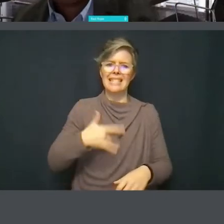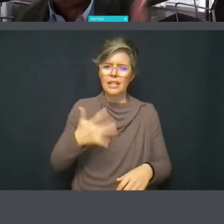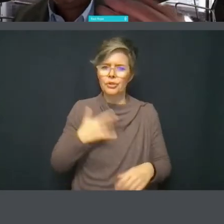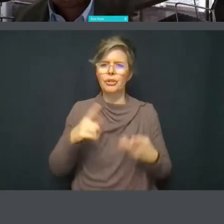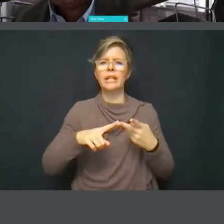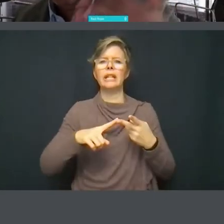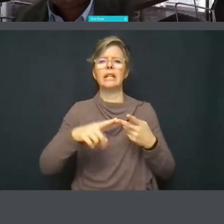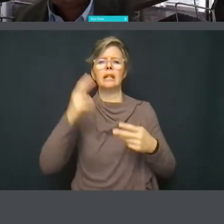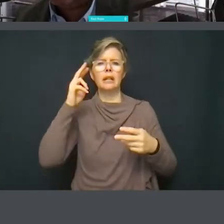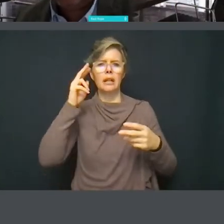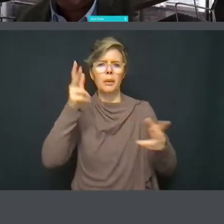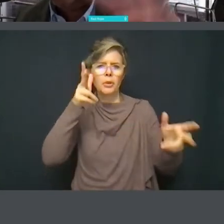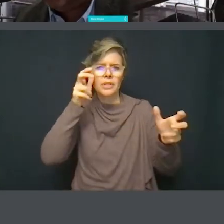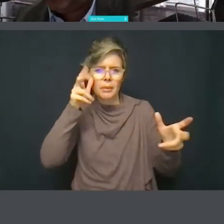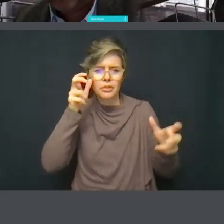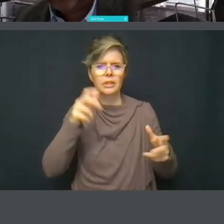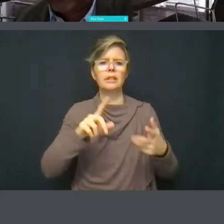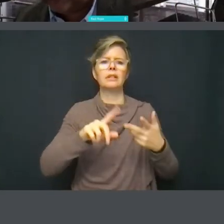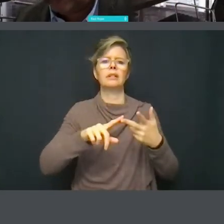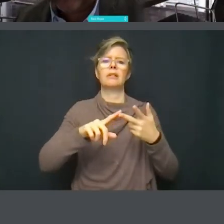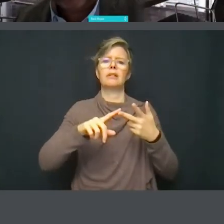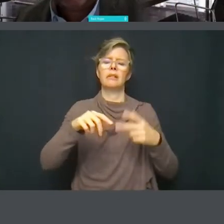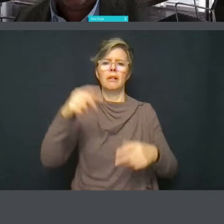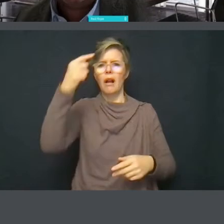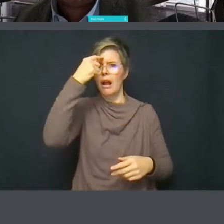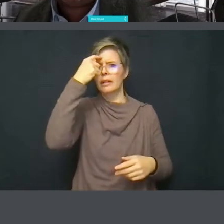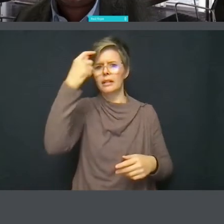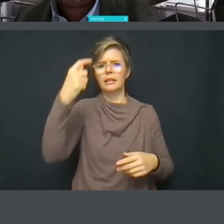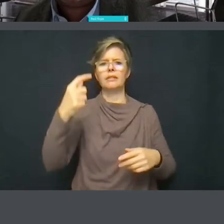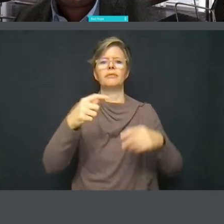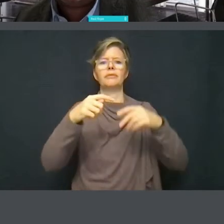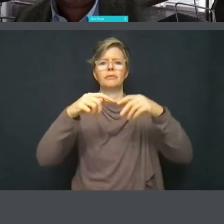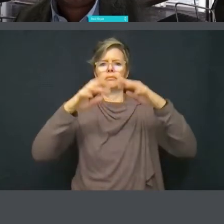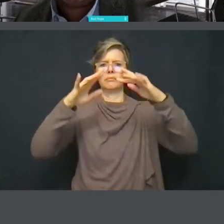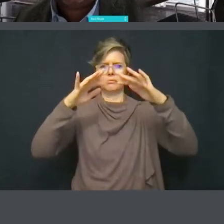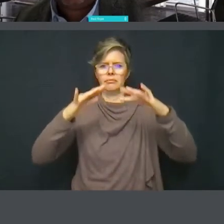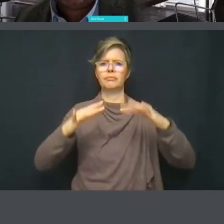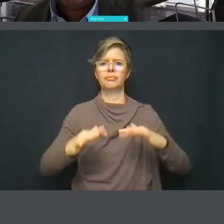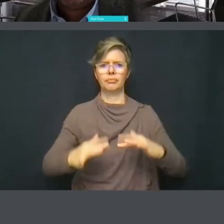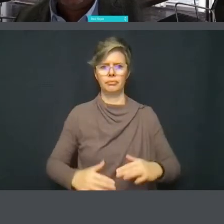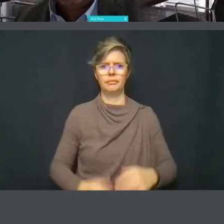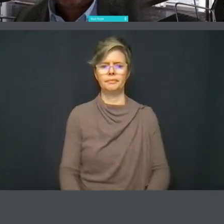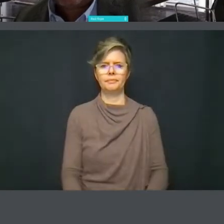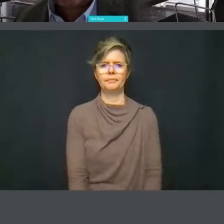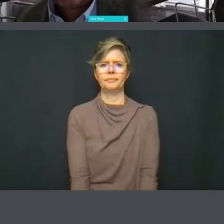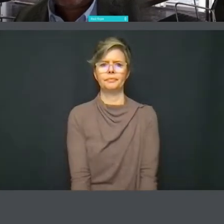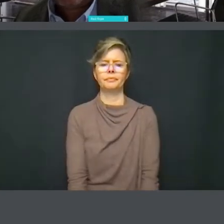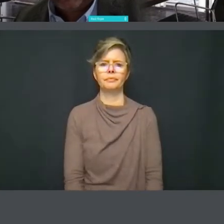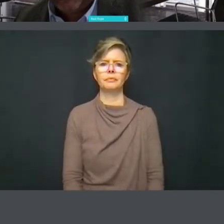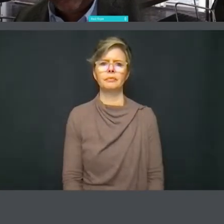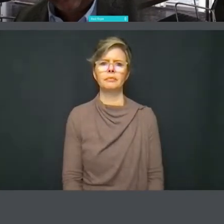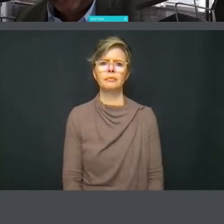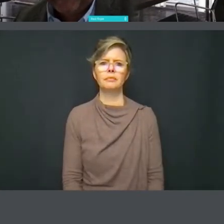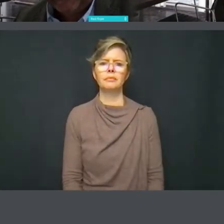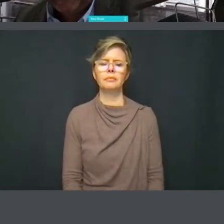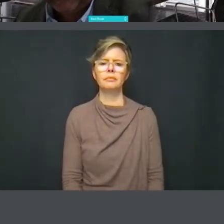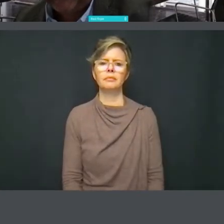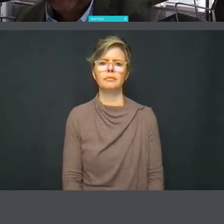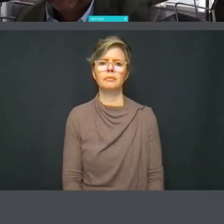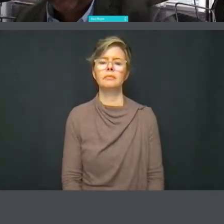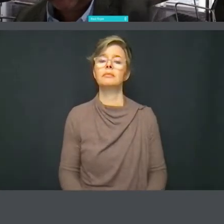the mechanisms that we use for future learning, again, just across all individuals, regardless of the languages they speak.